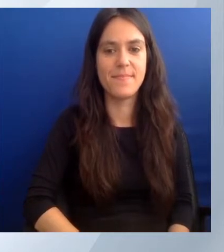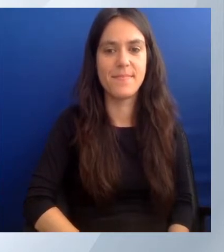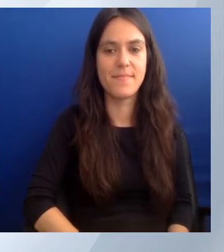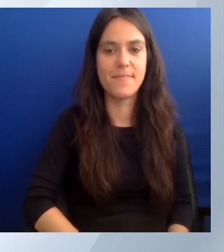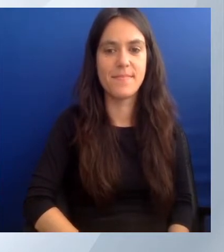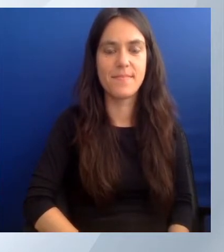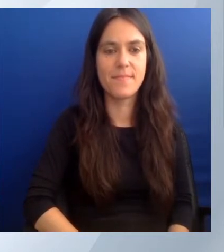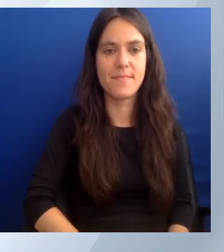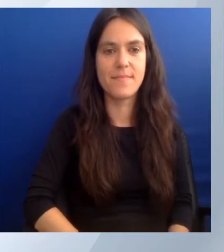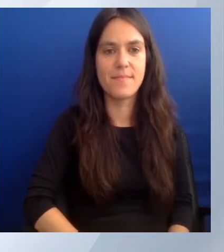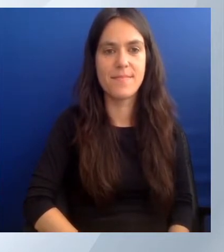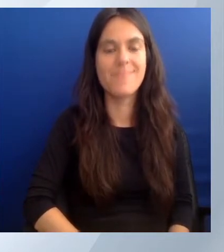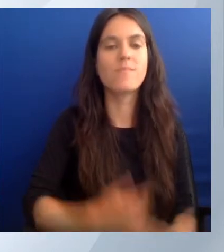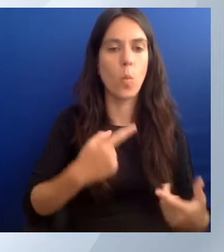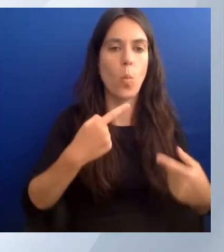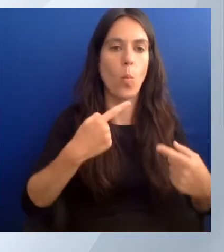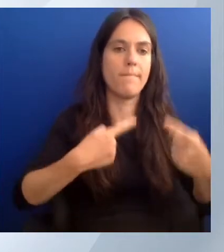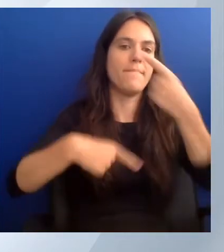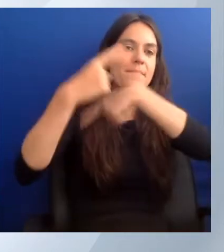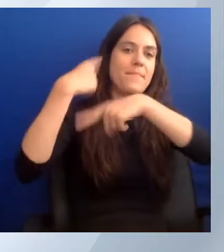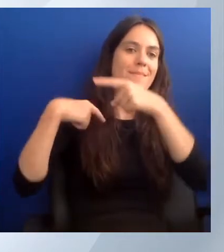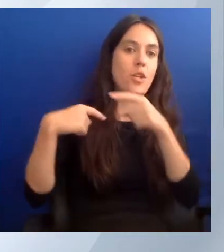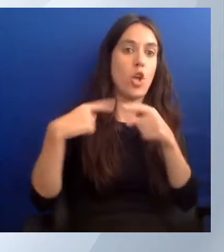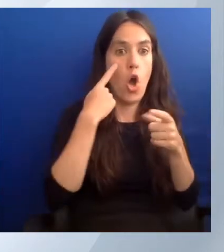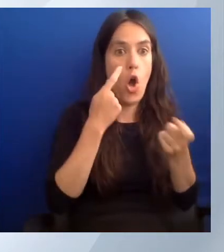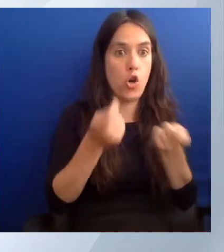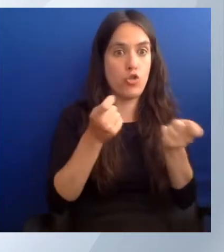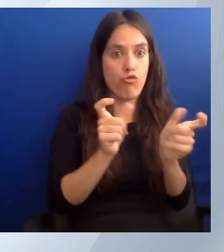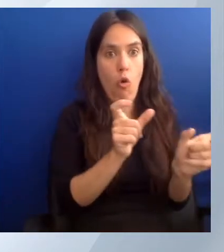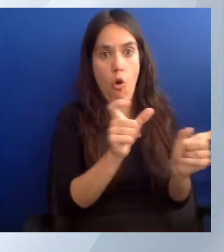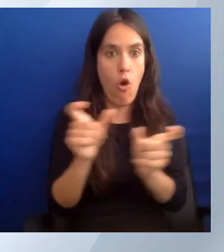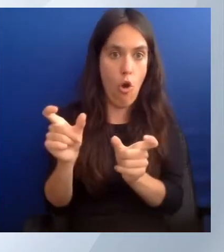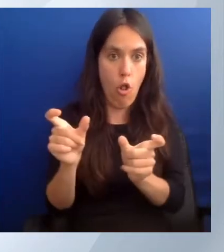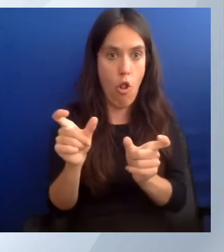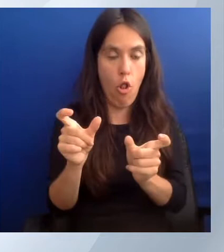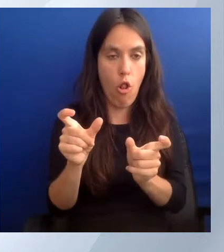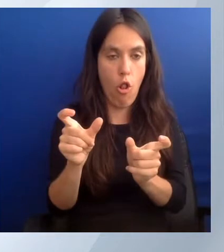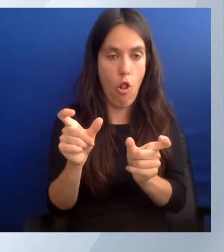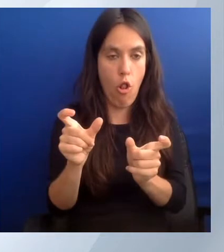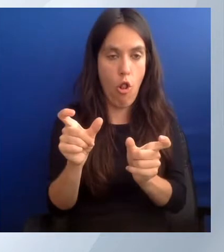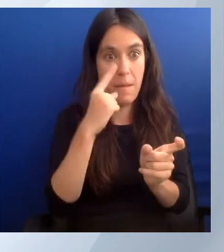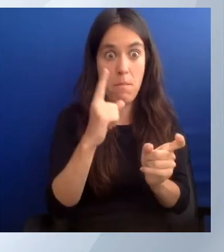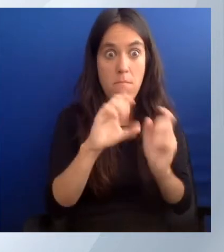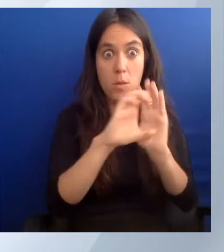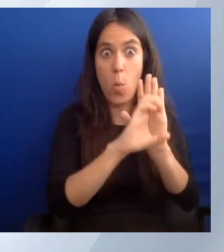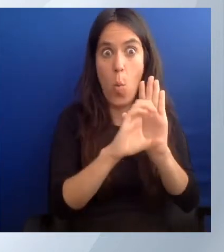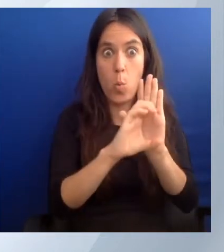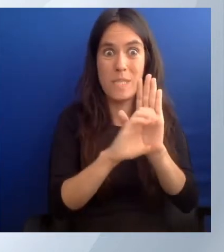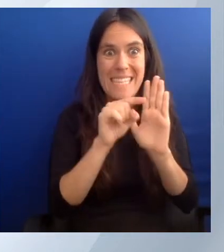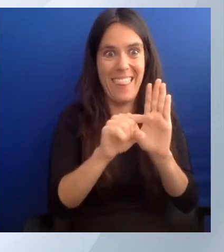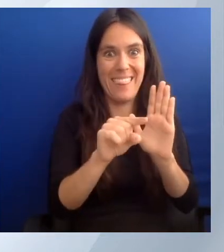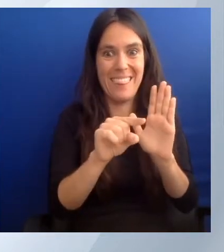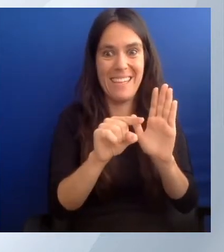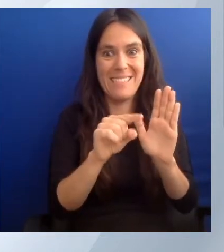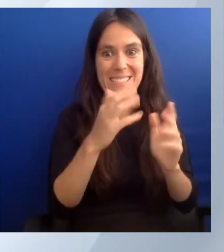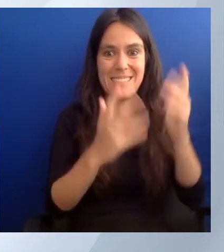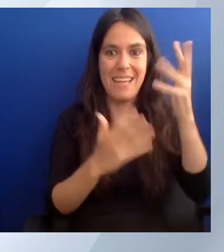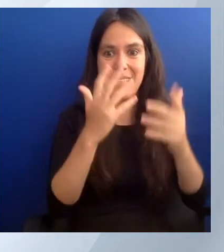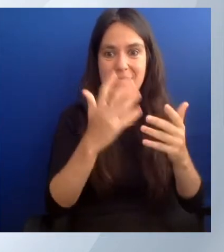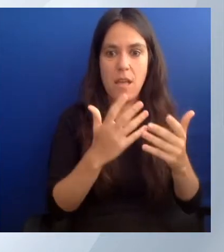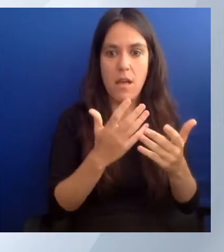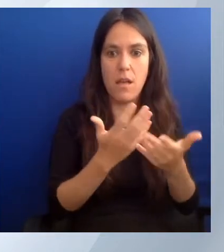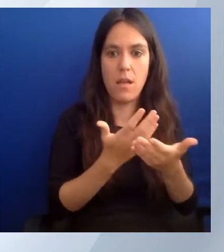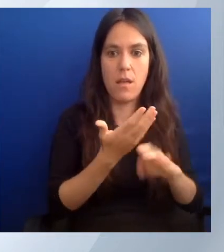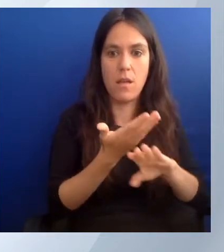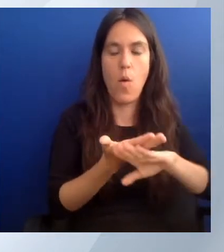So if we go back to our controller now, we actually need to call this data. So we've got 2 lines of code that we need